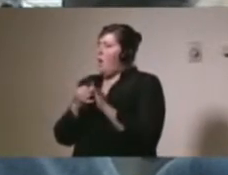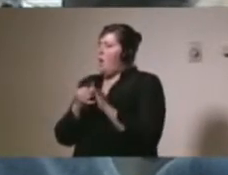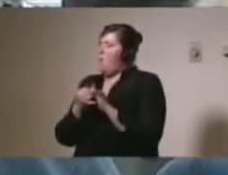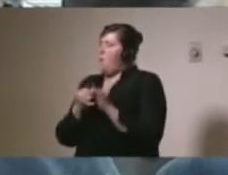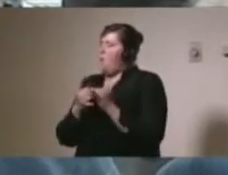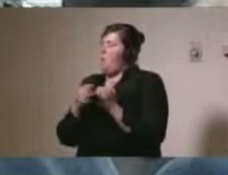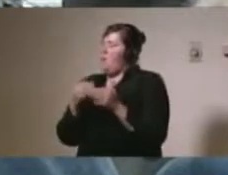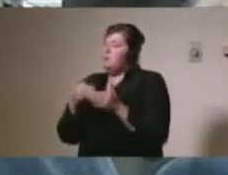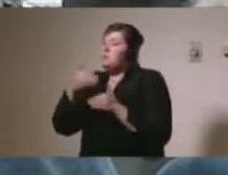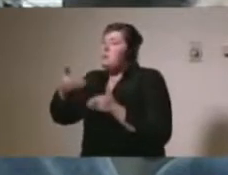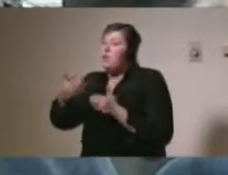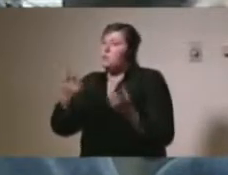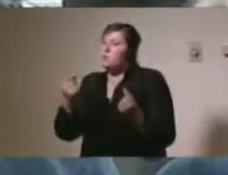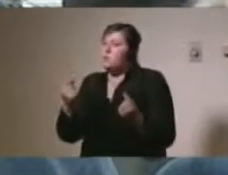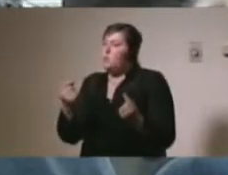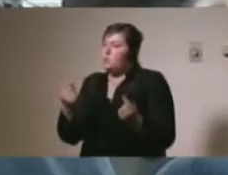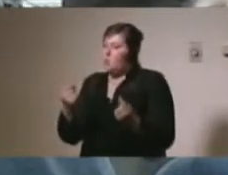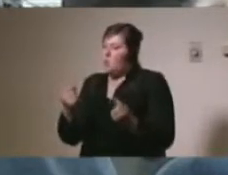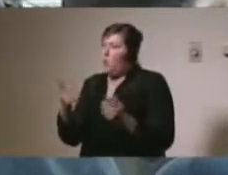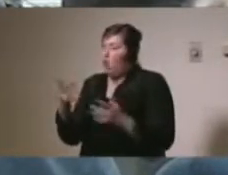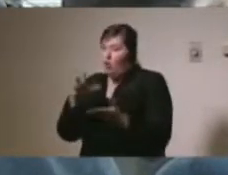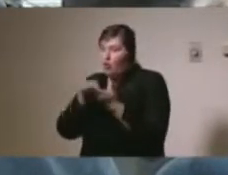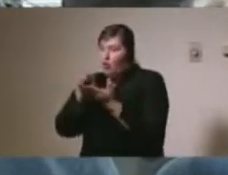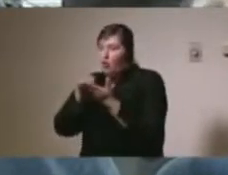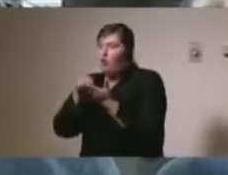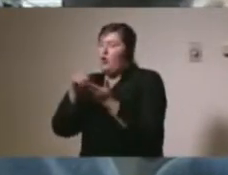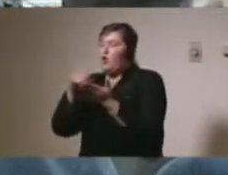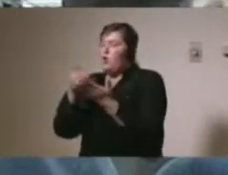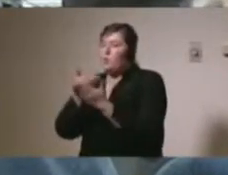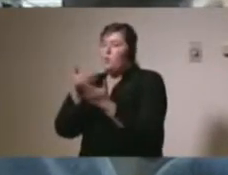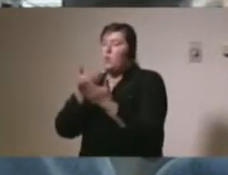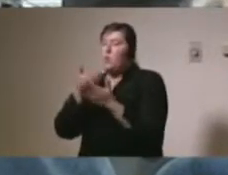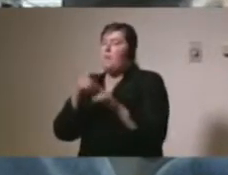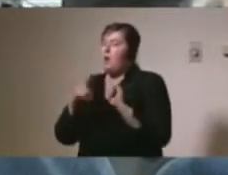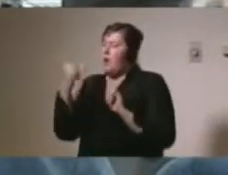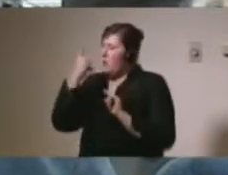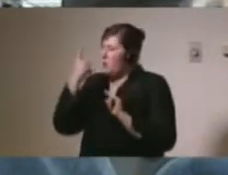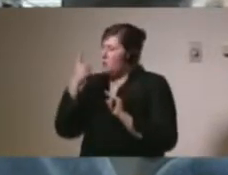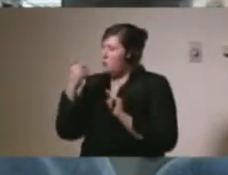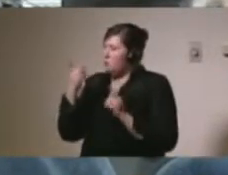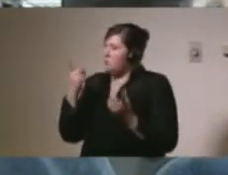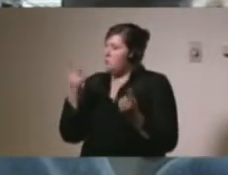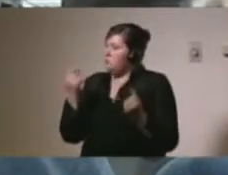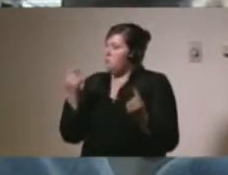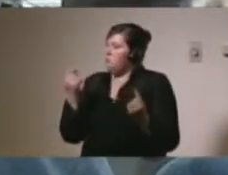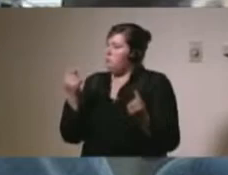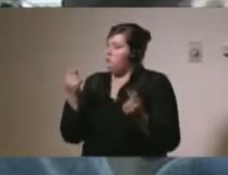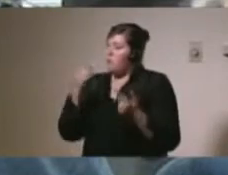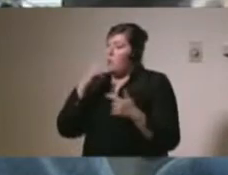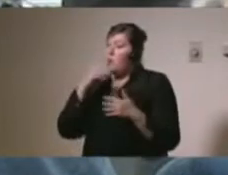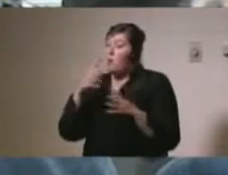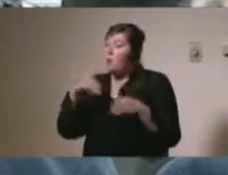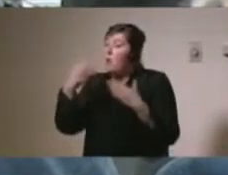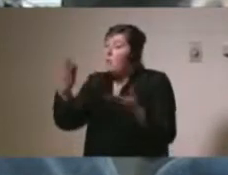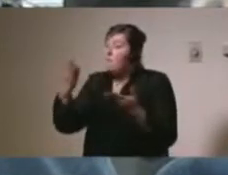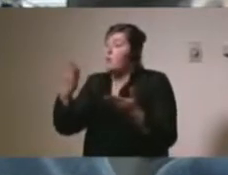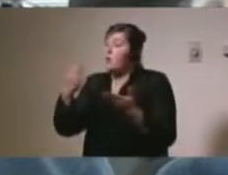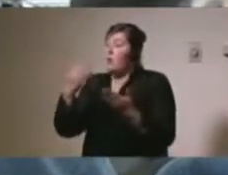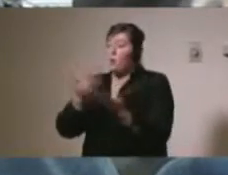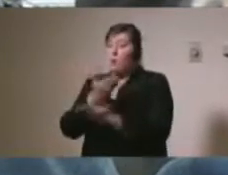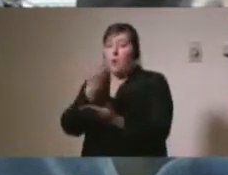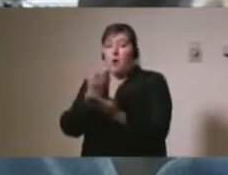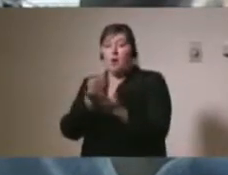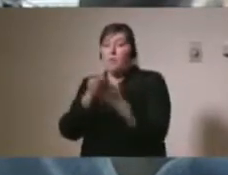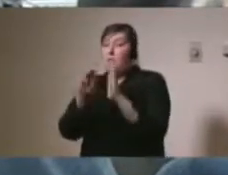doing? Will you be offering a new economic model? That will be the big question that will be asked after the